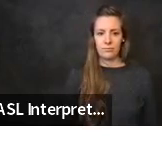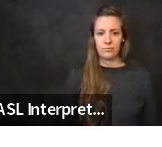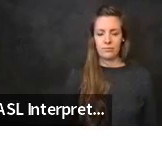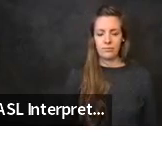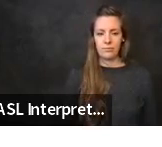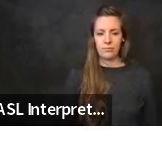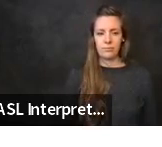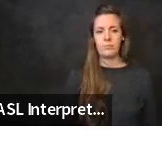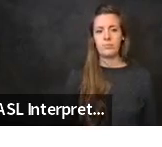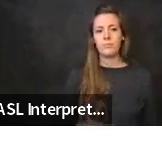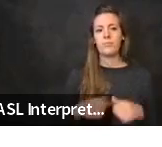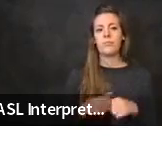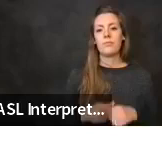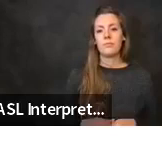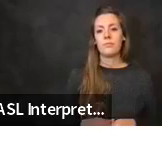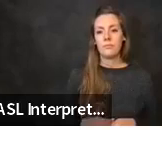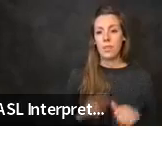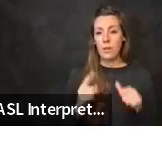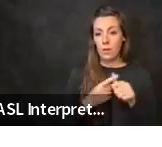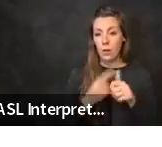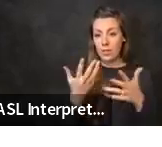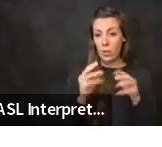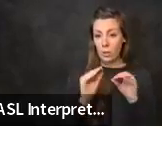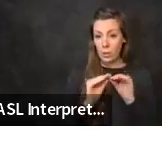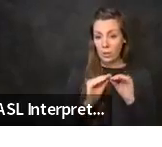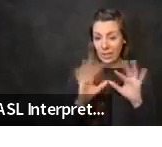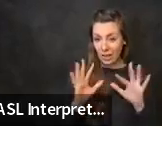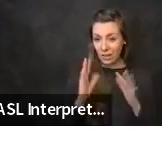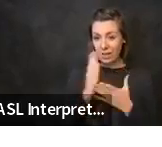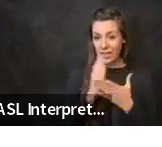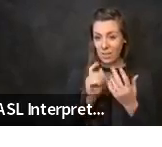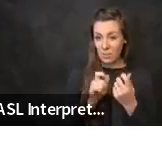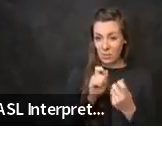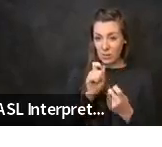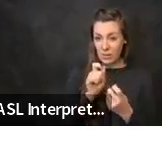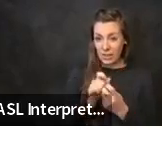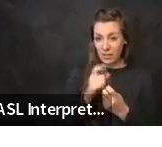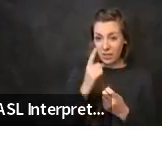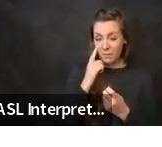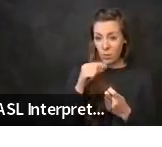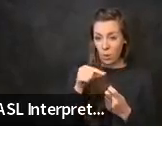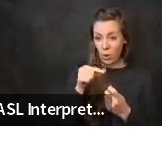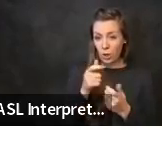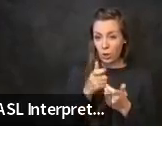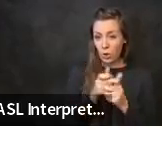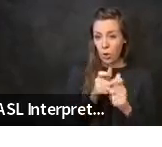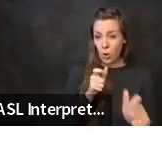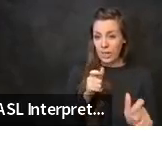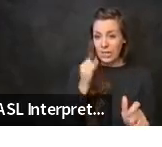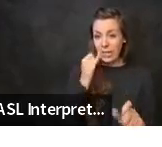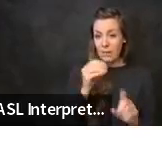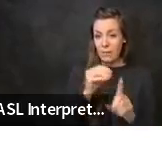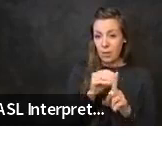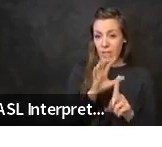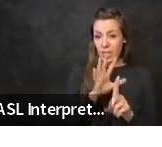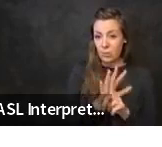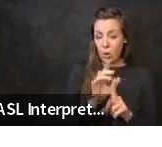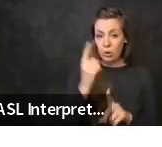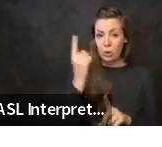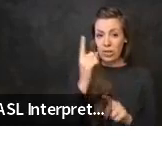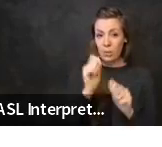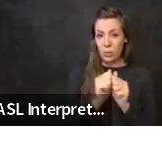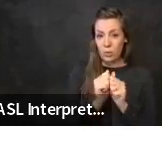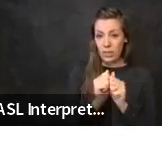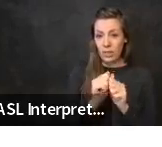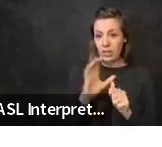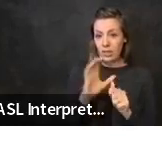some specifics on what to do in terms of quarantine if you're exposed to someone with COVID-19, because I think there was